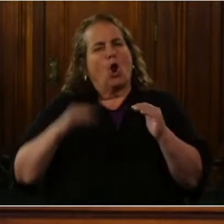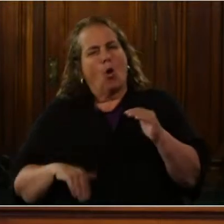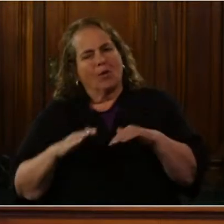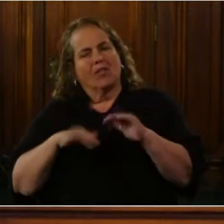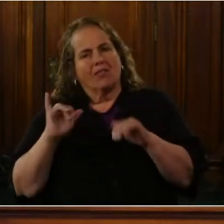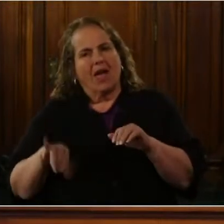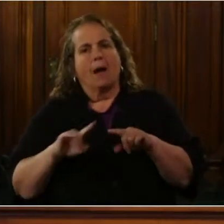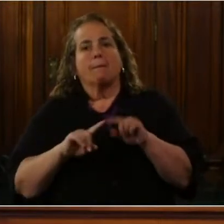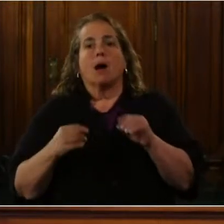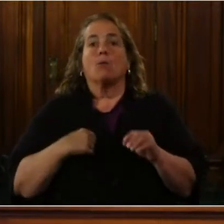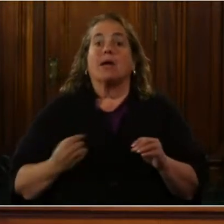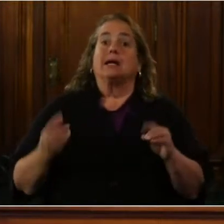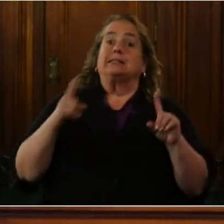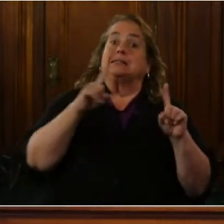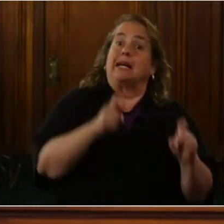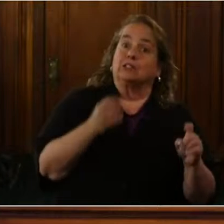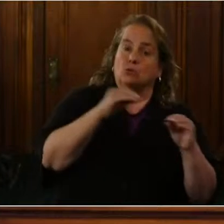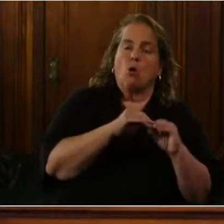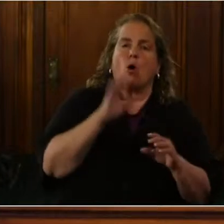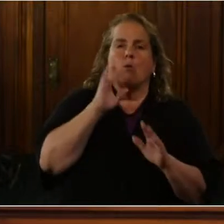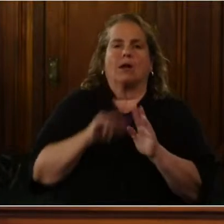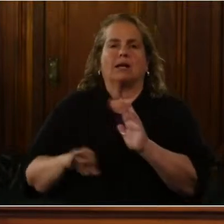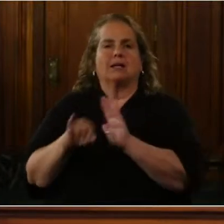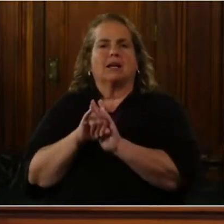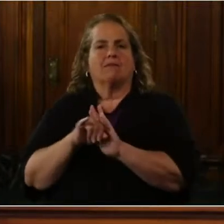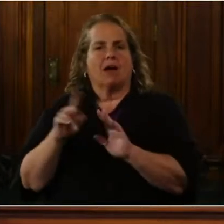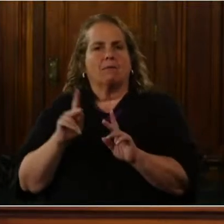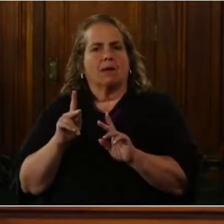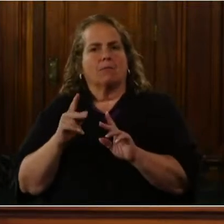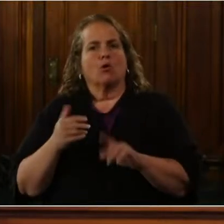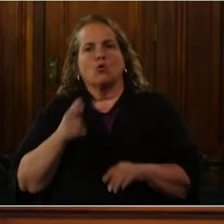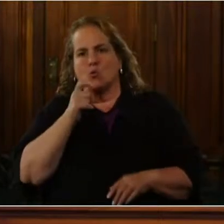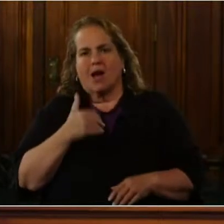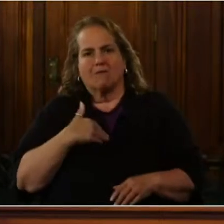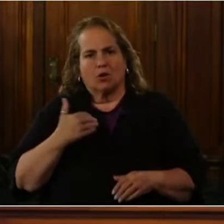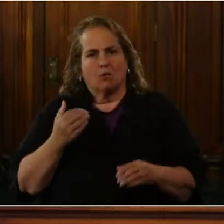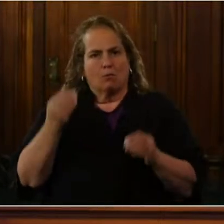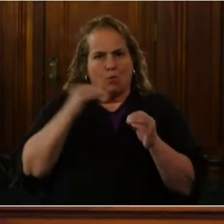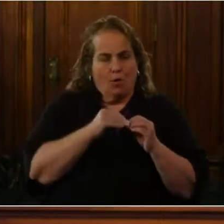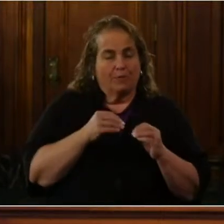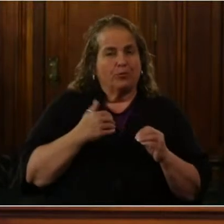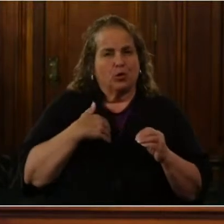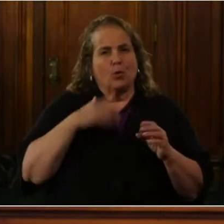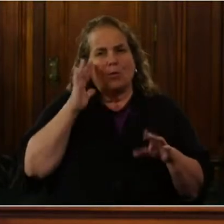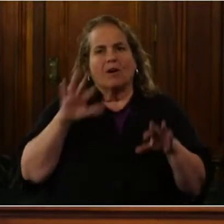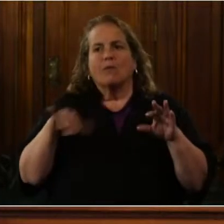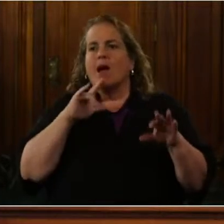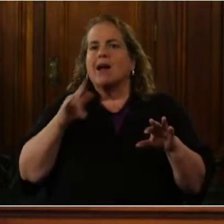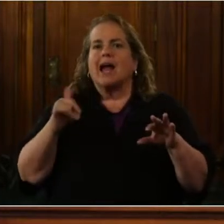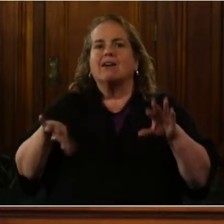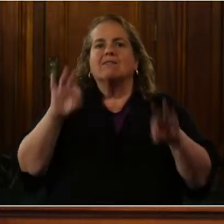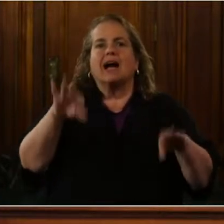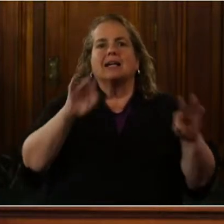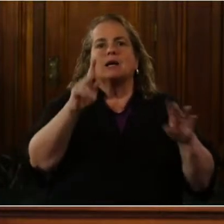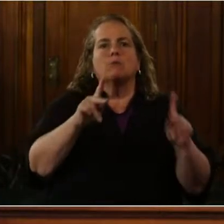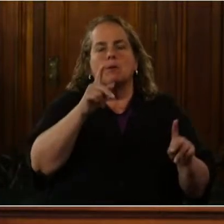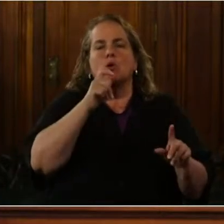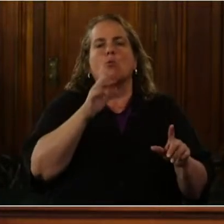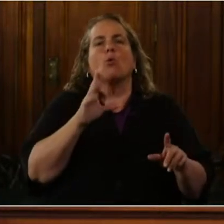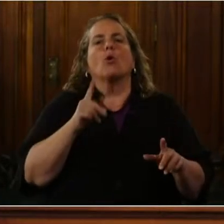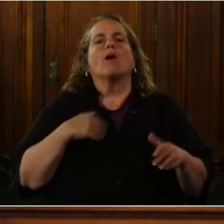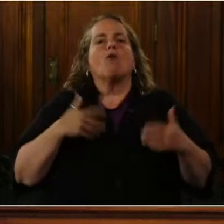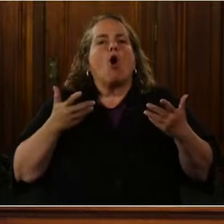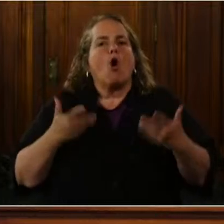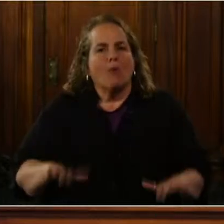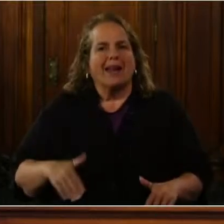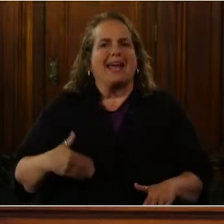able to do is find people who probably already would have tested positive if we were testing asymptomatic folks,